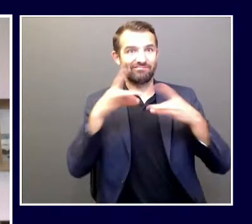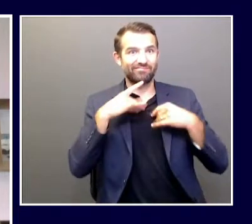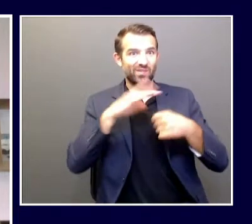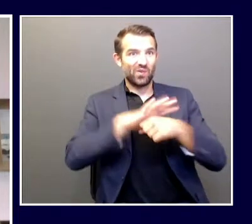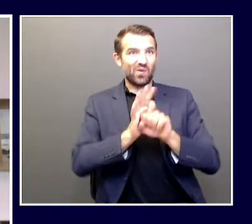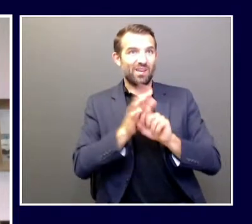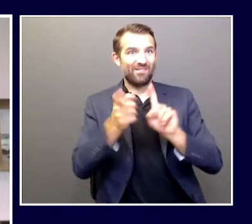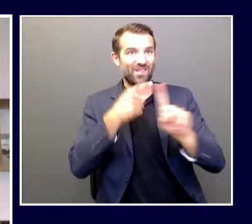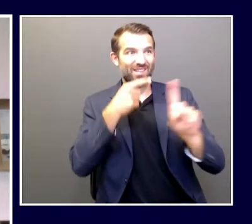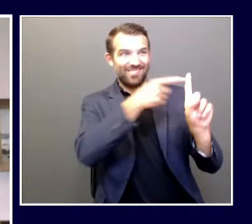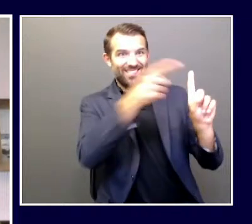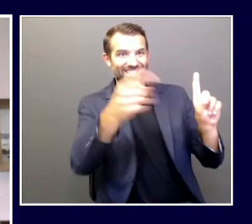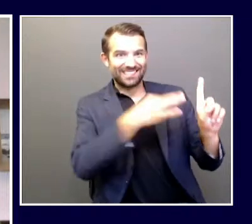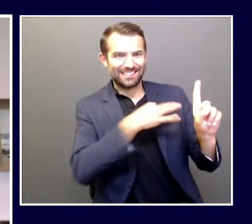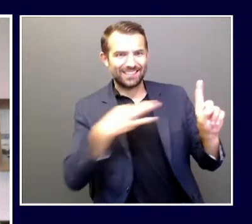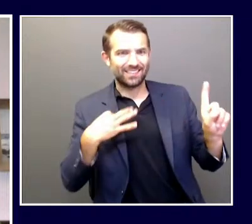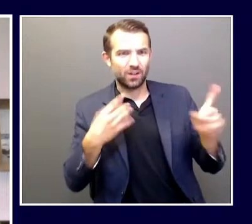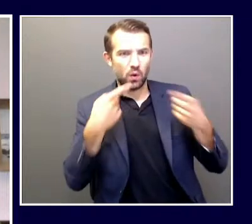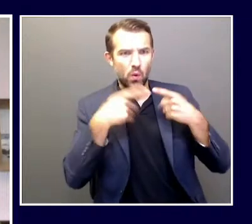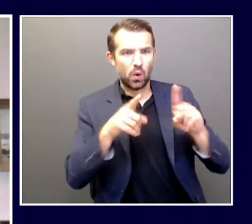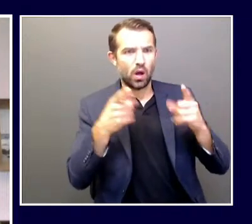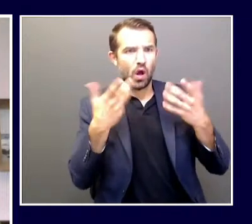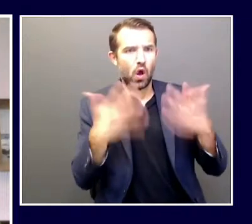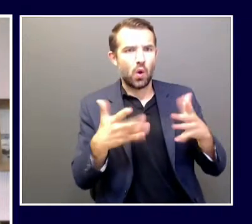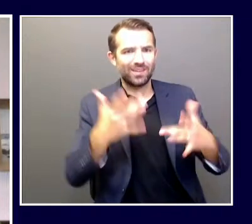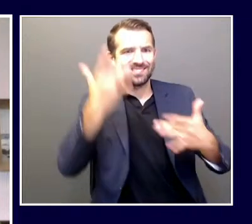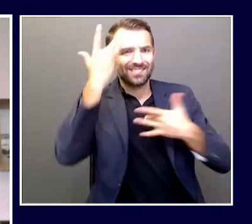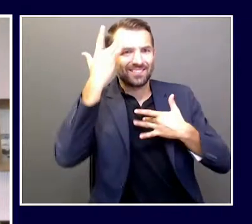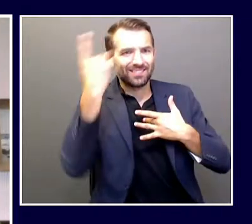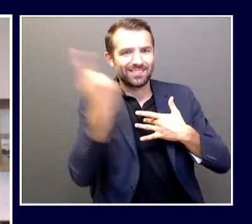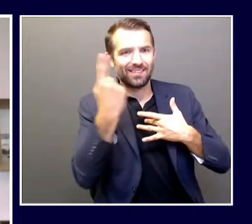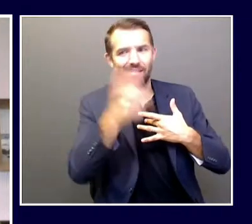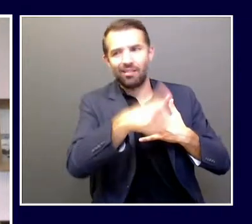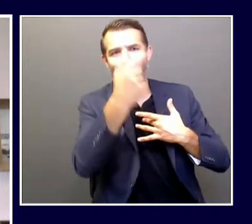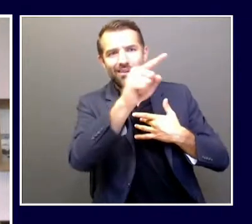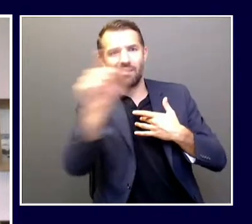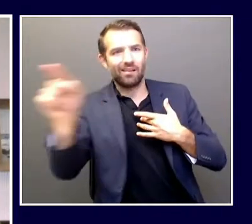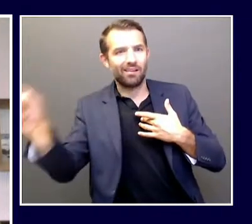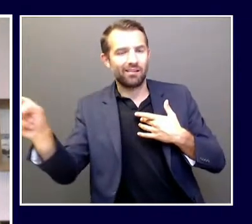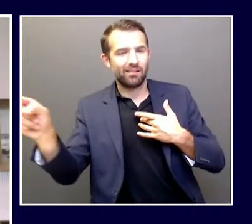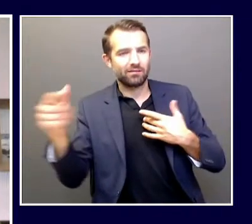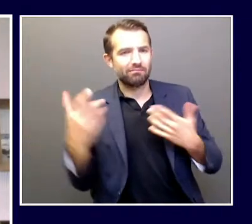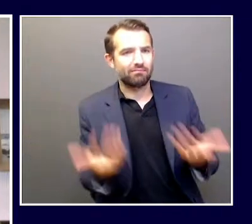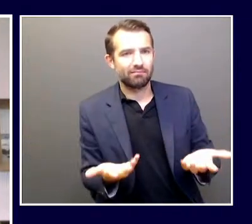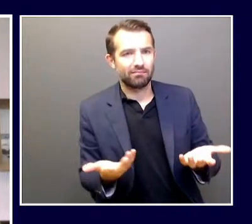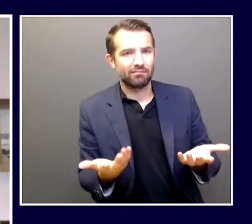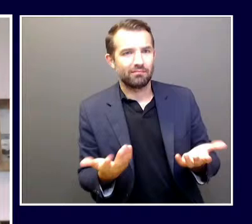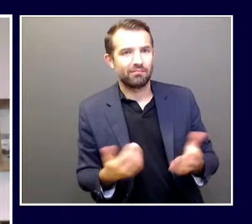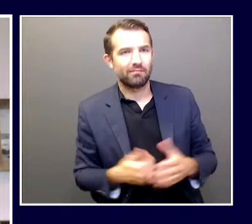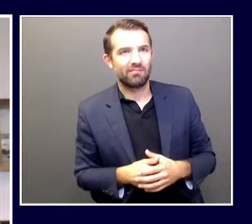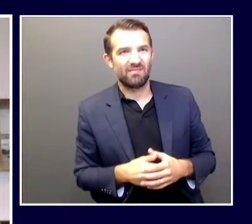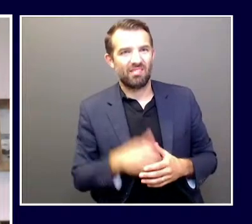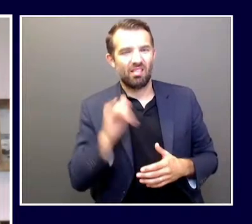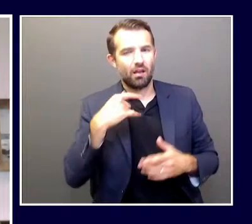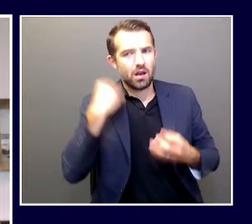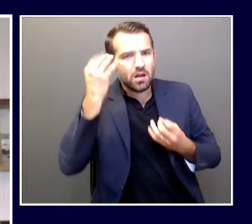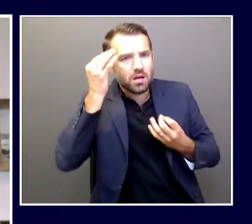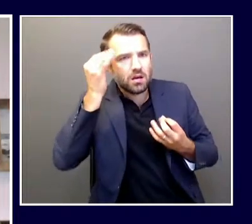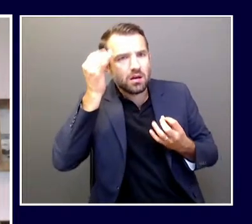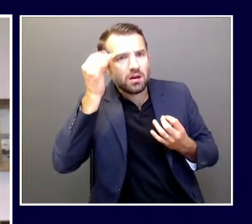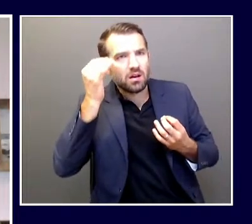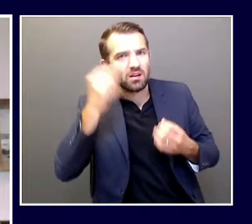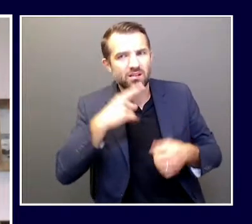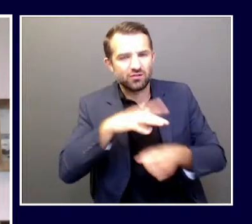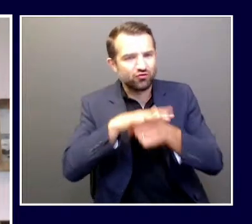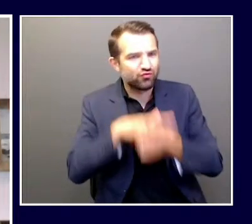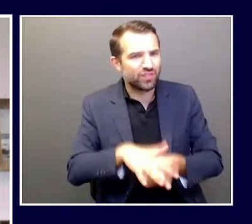sick, accidentally get COVID from a healthcare provider. To me, that's one of the things that's keeping me up. My hunch is, based on conversations I've had with